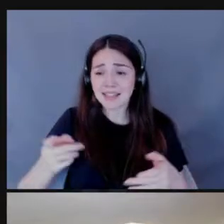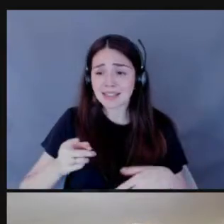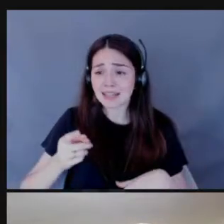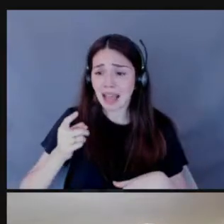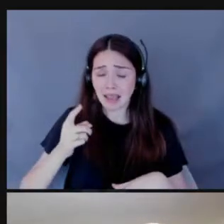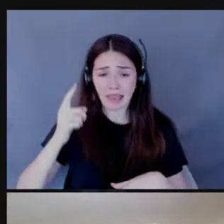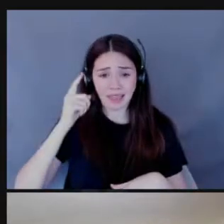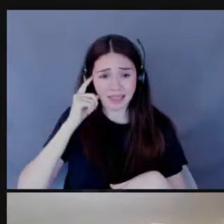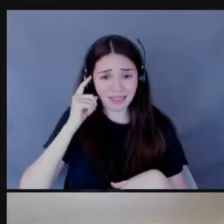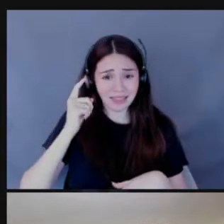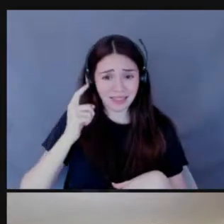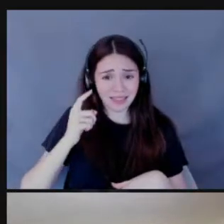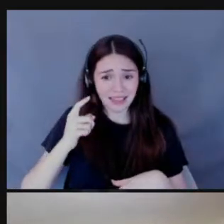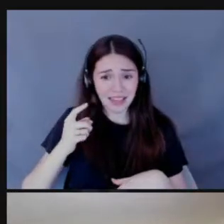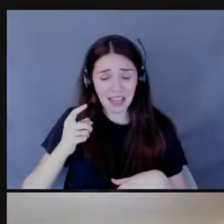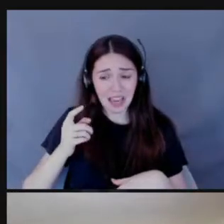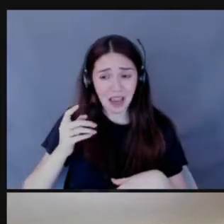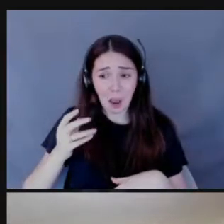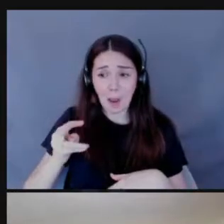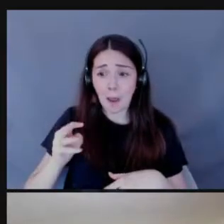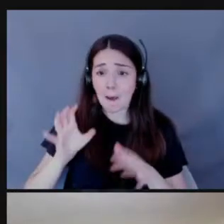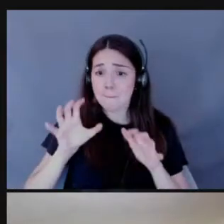a monster would get hung up in something."